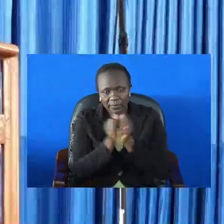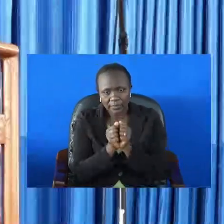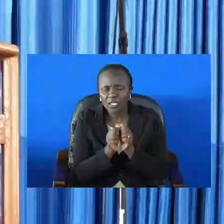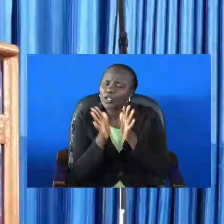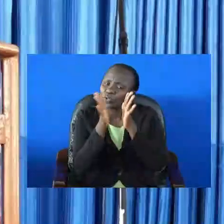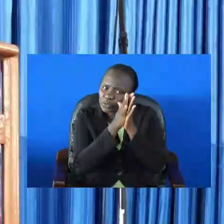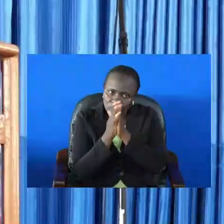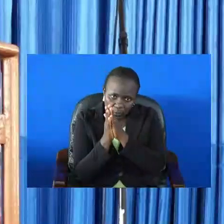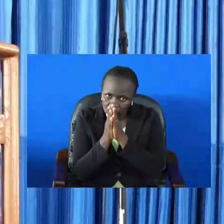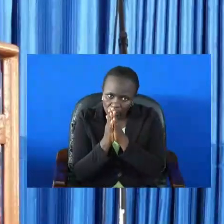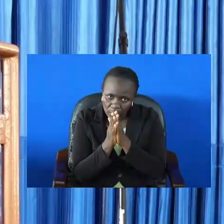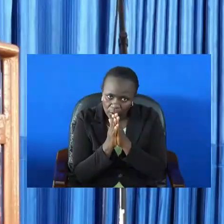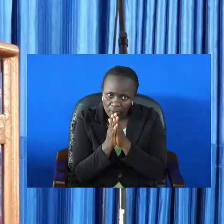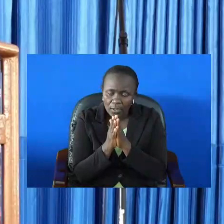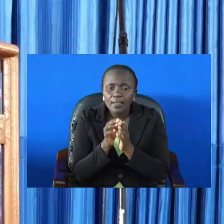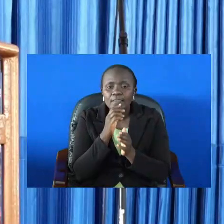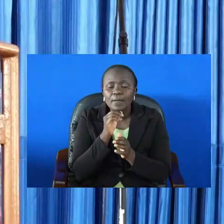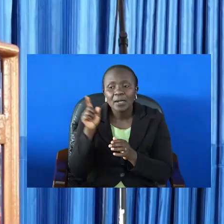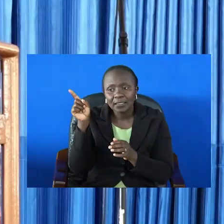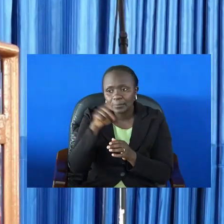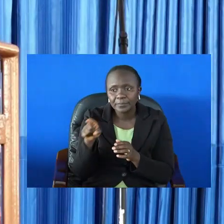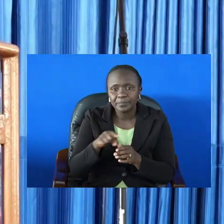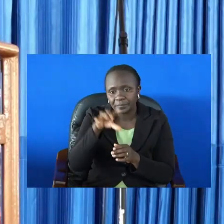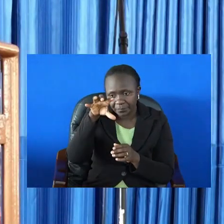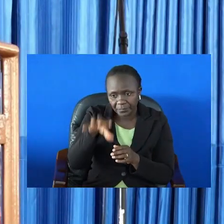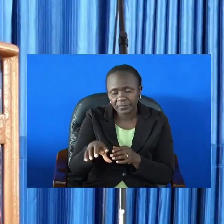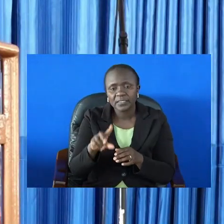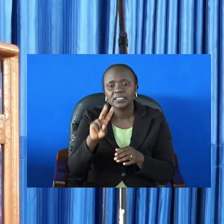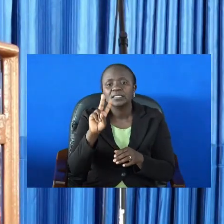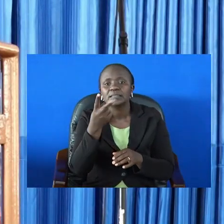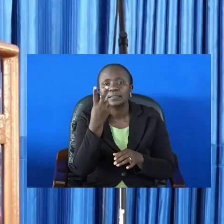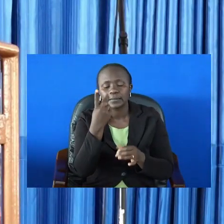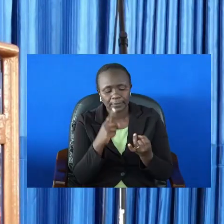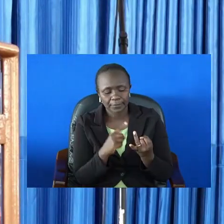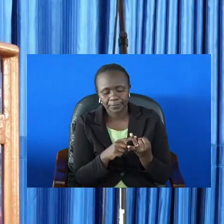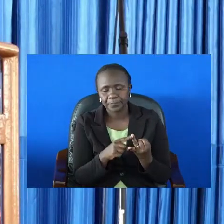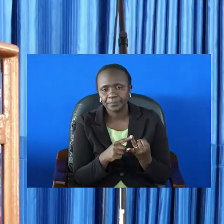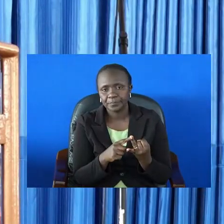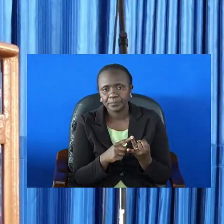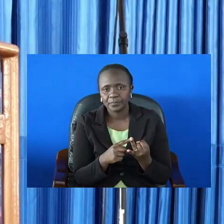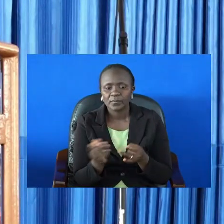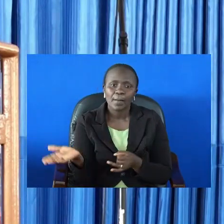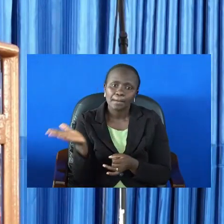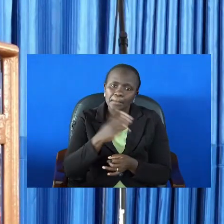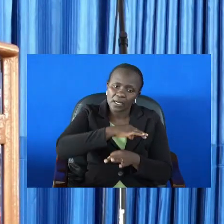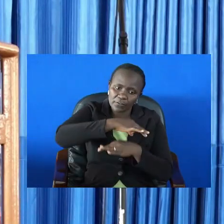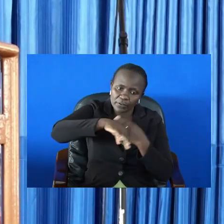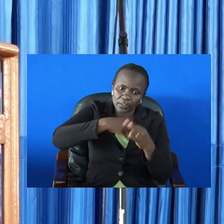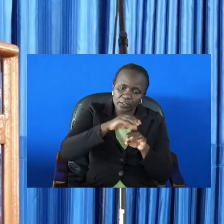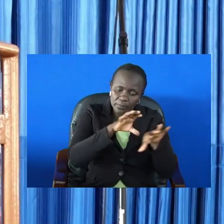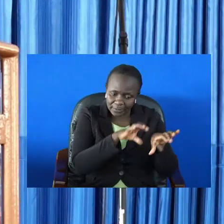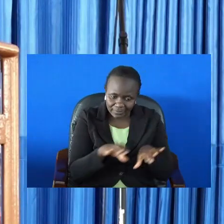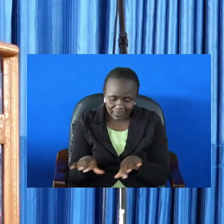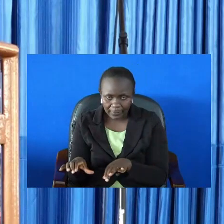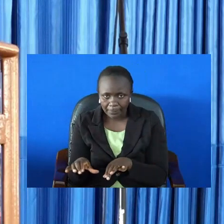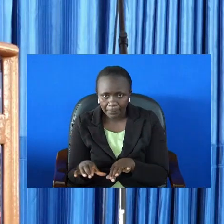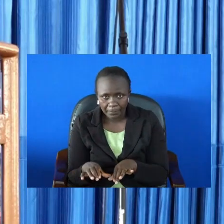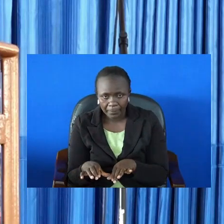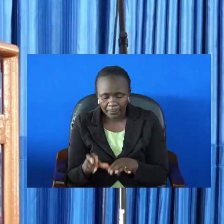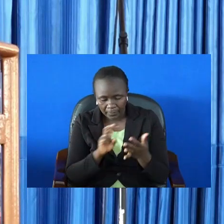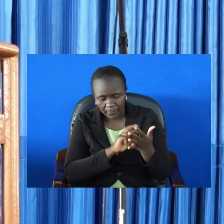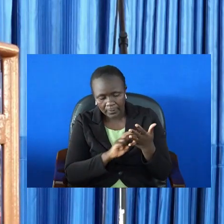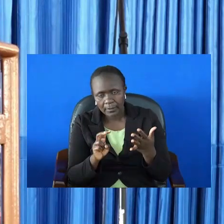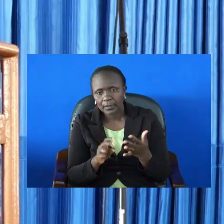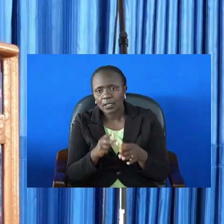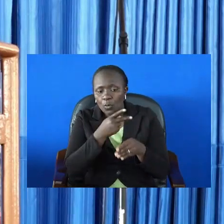story about Zacchaeus. The second thing, when the restored fellowship has been done, we can read also